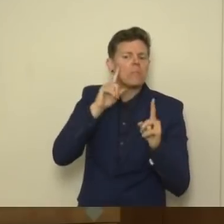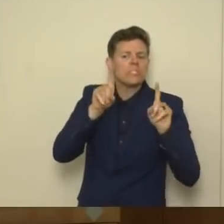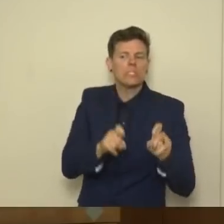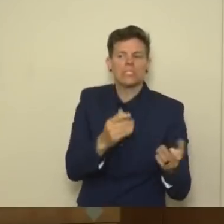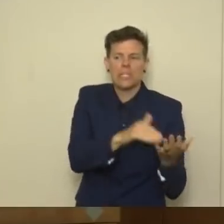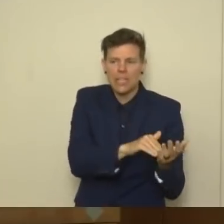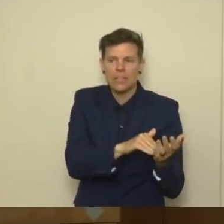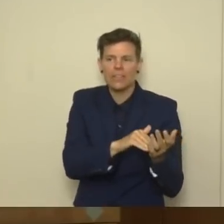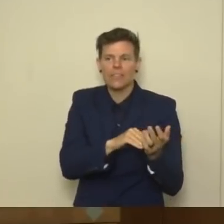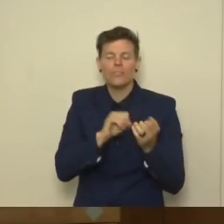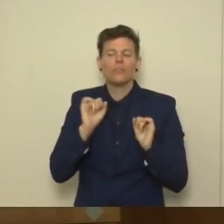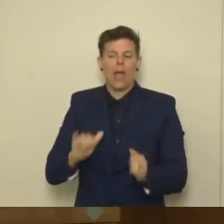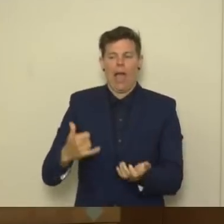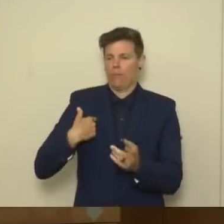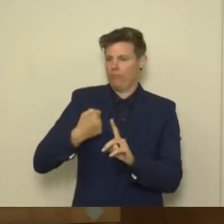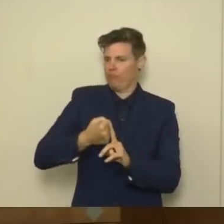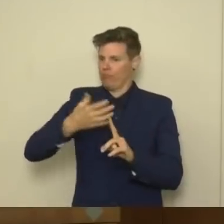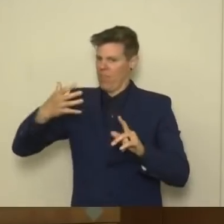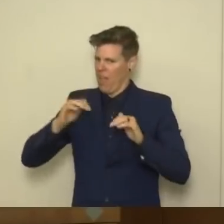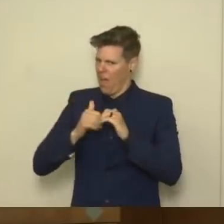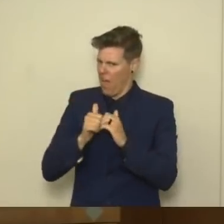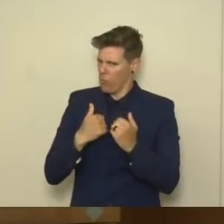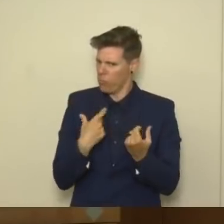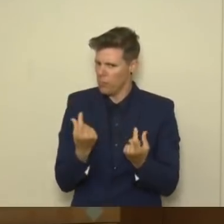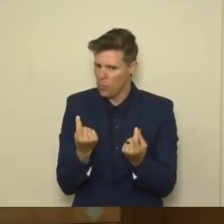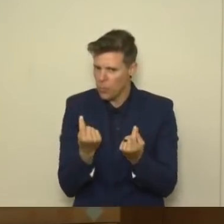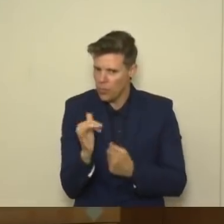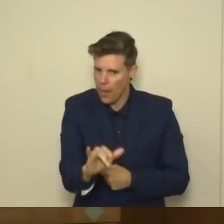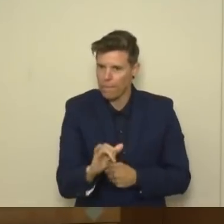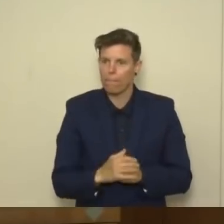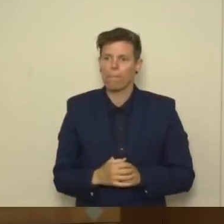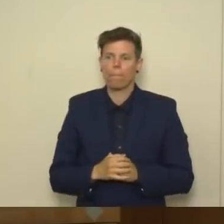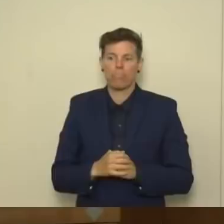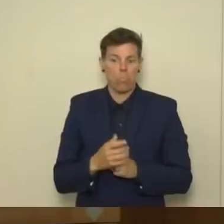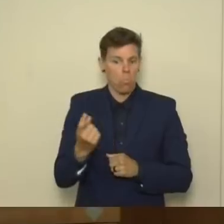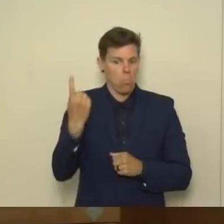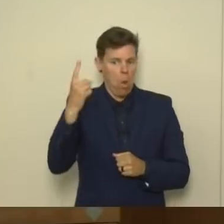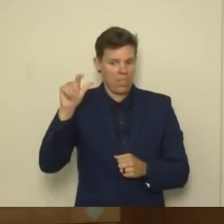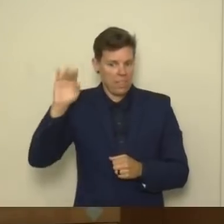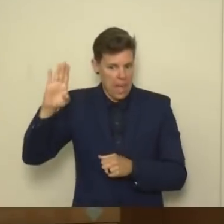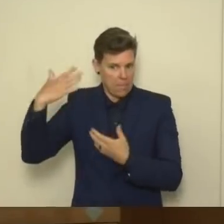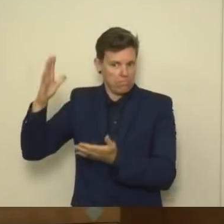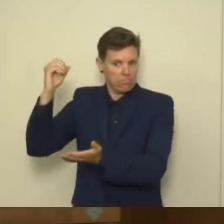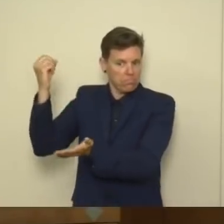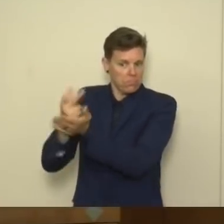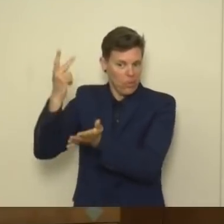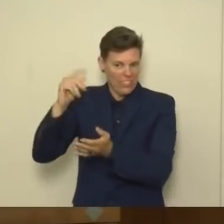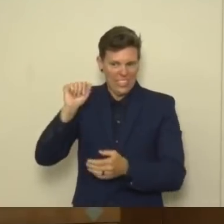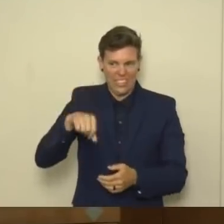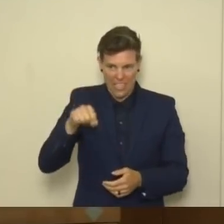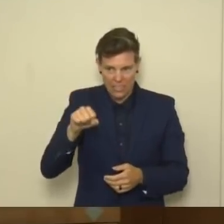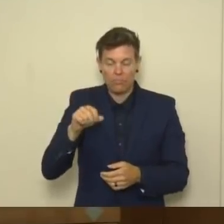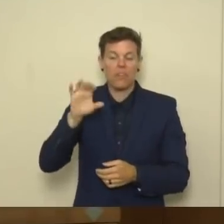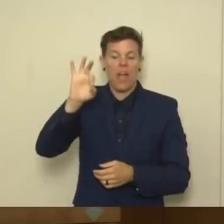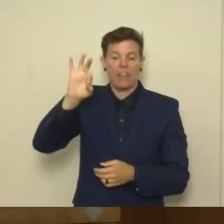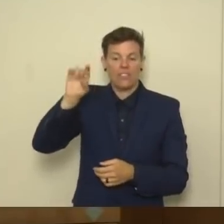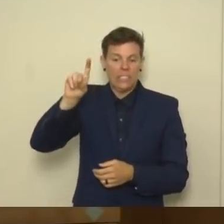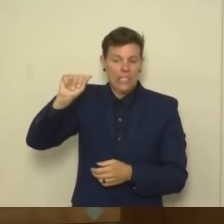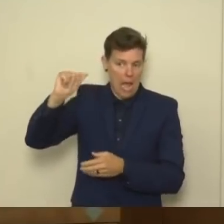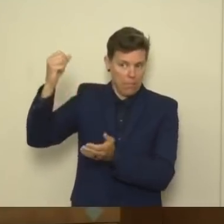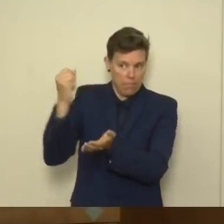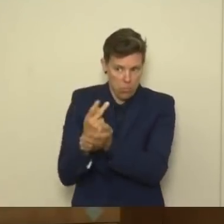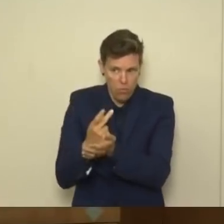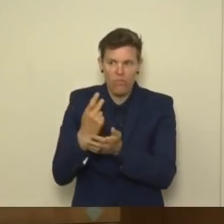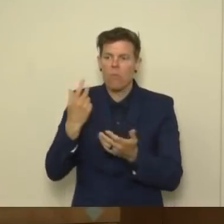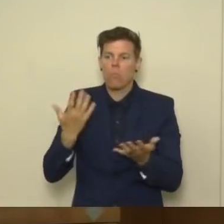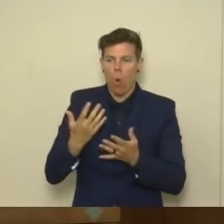investigating that this week. One lab was approved through the FDA to do pooling. We think we're going to see a lot